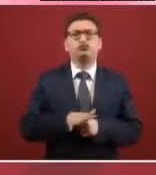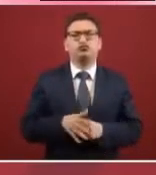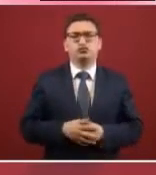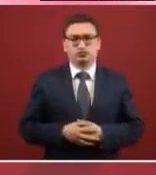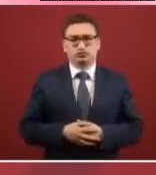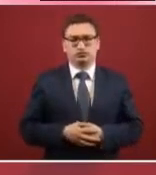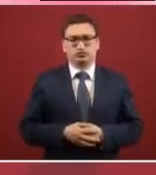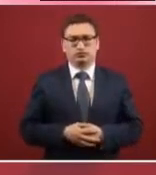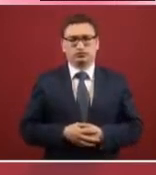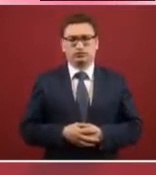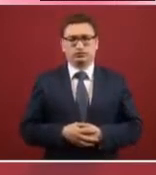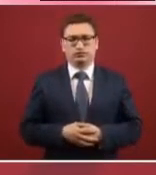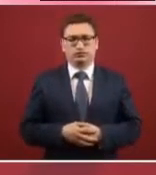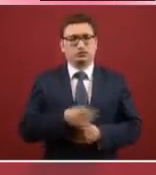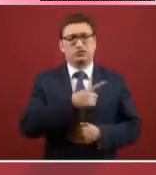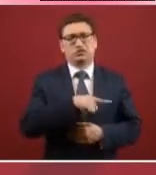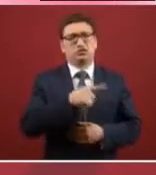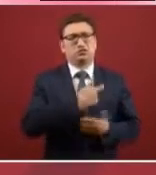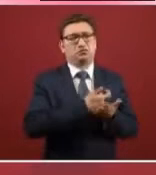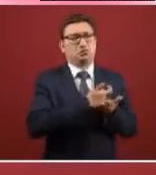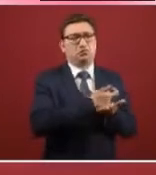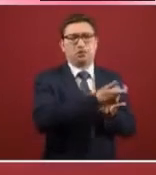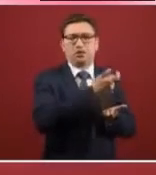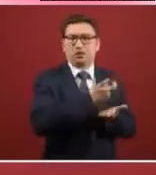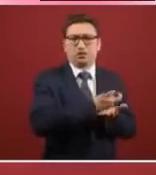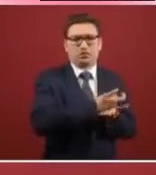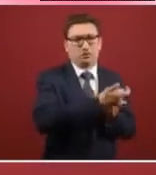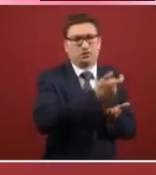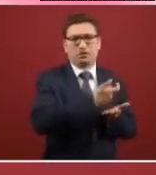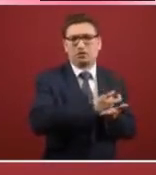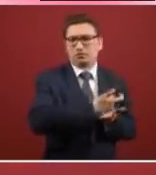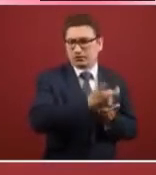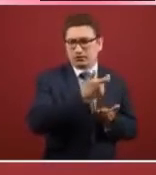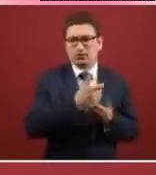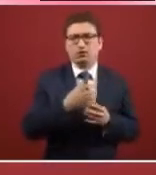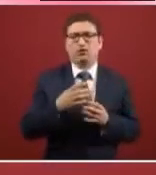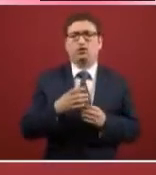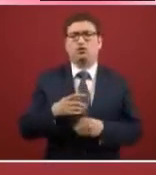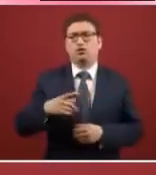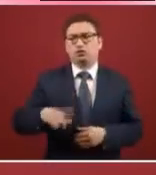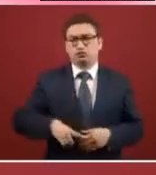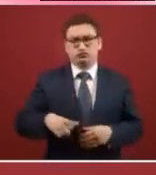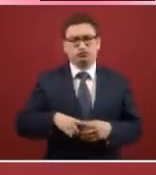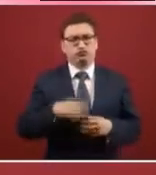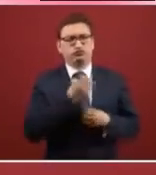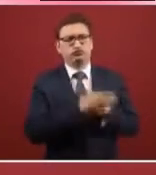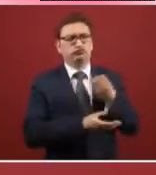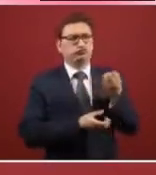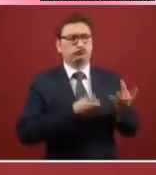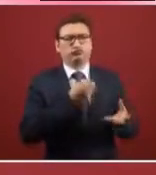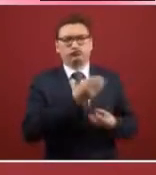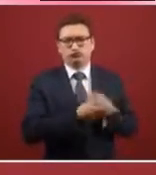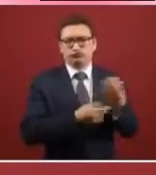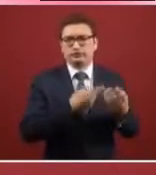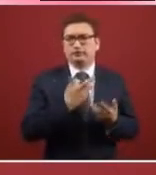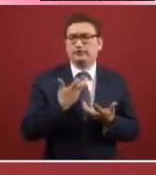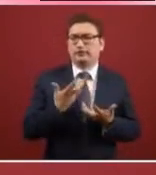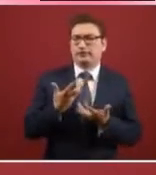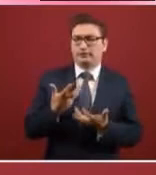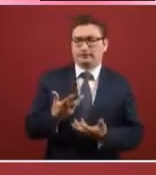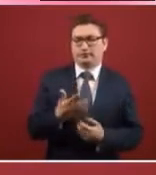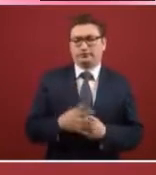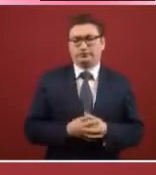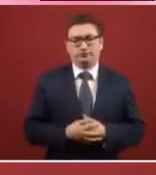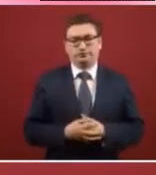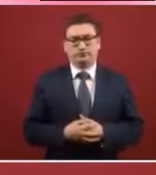obtener, was to obtain su sueldo, their income, their benefits, en una